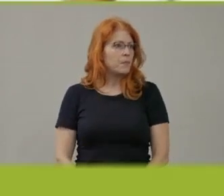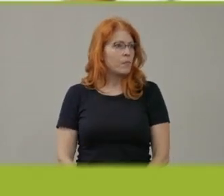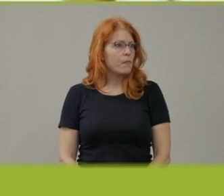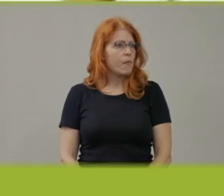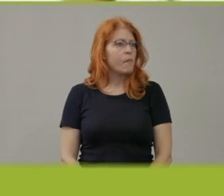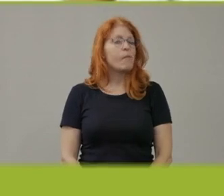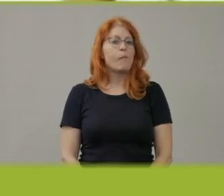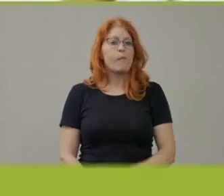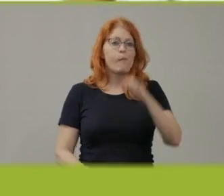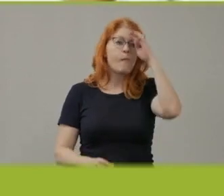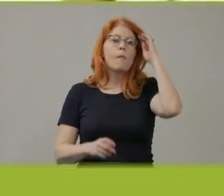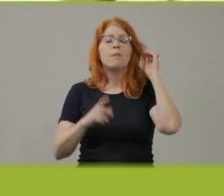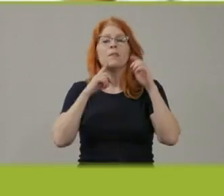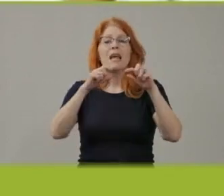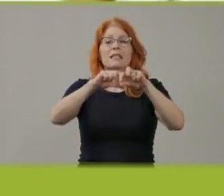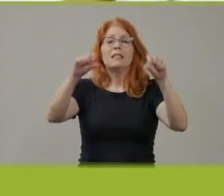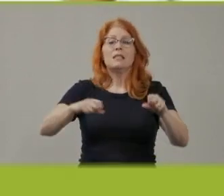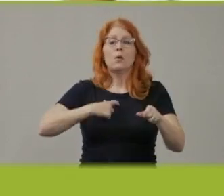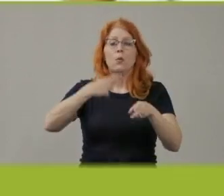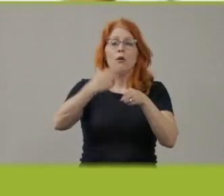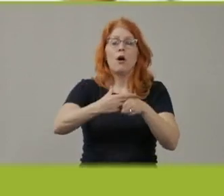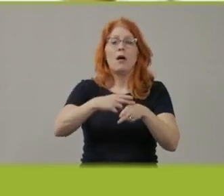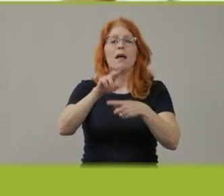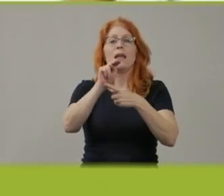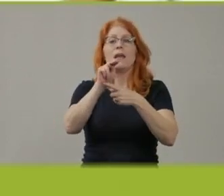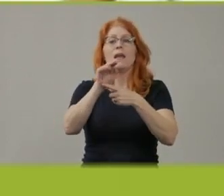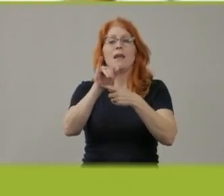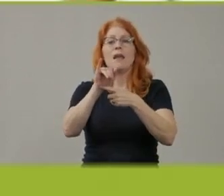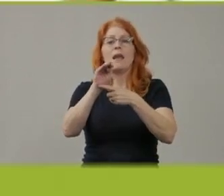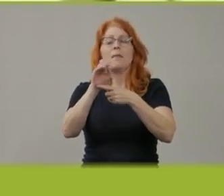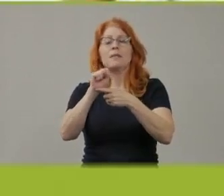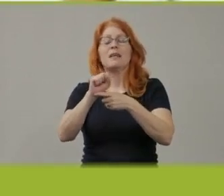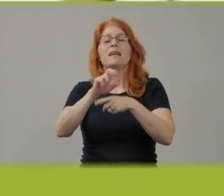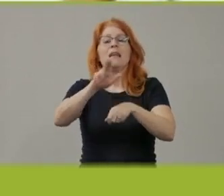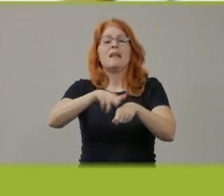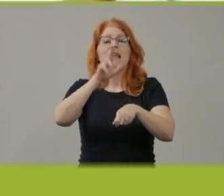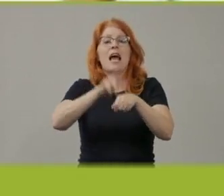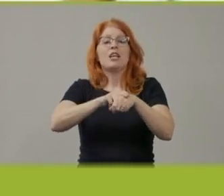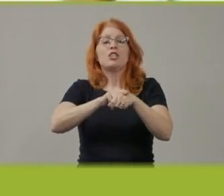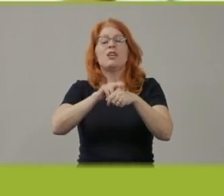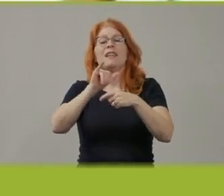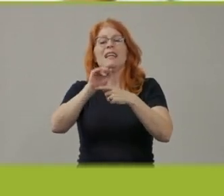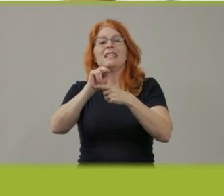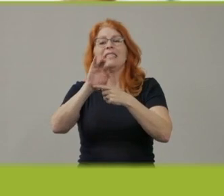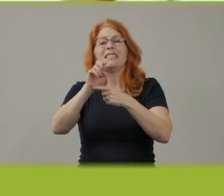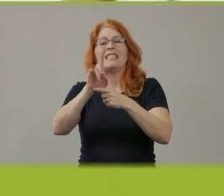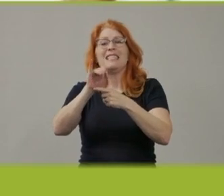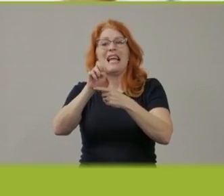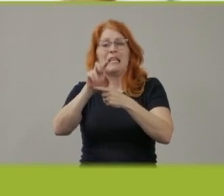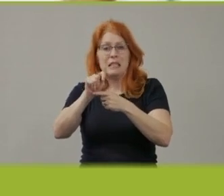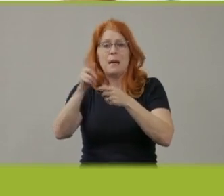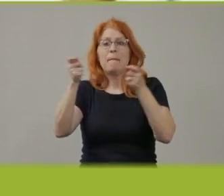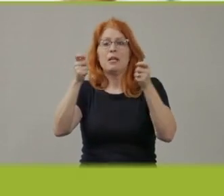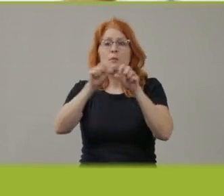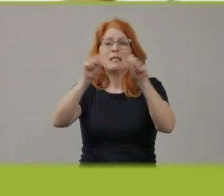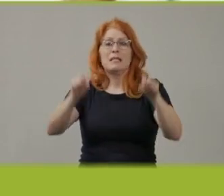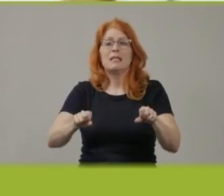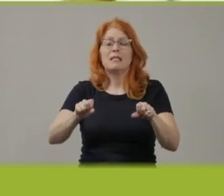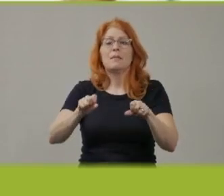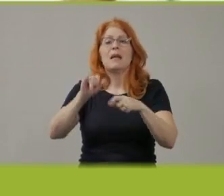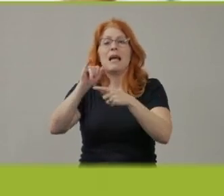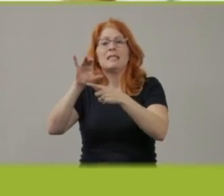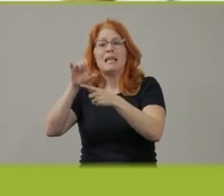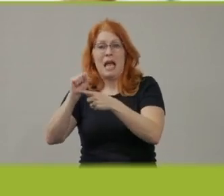We follow a system called NIMS, which is the National Incident Management System, and ICS, the Incident Command Structure